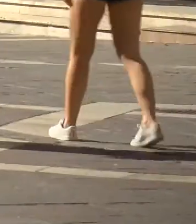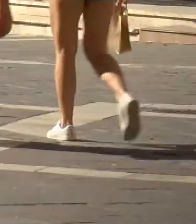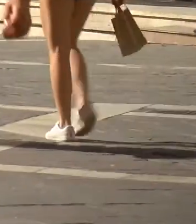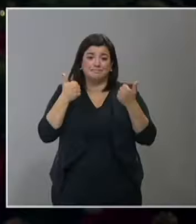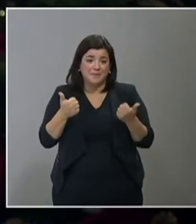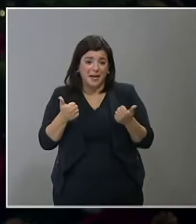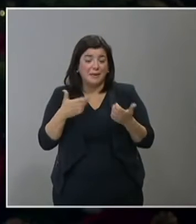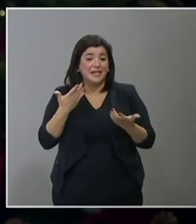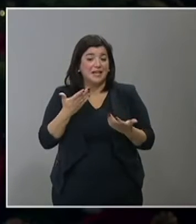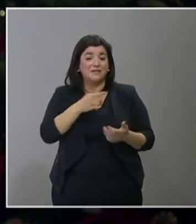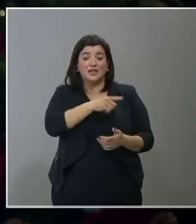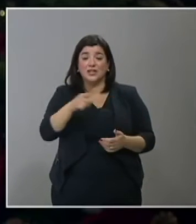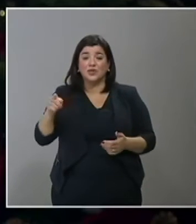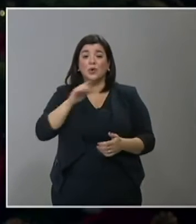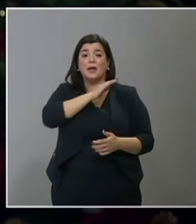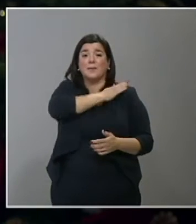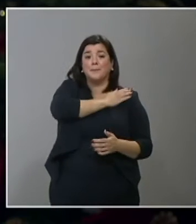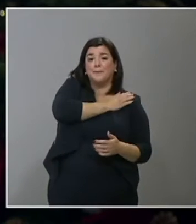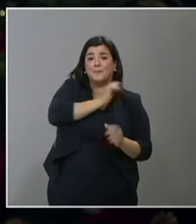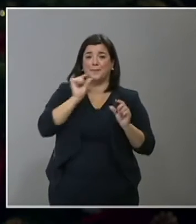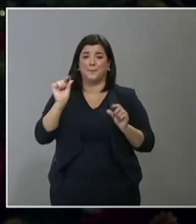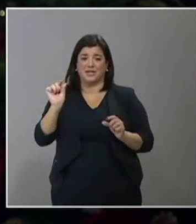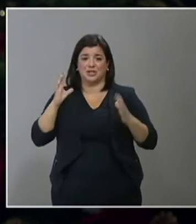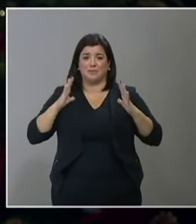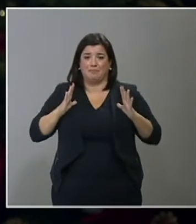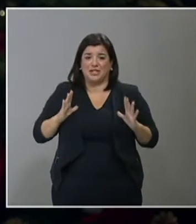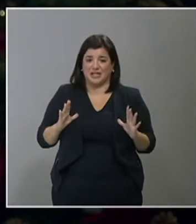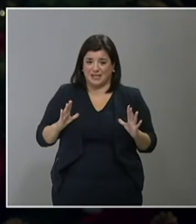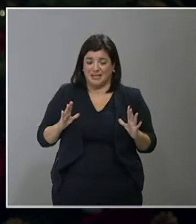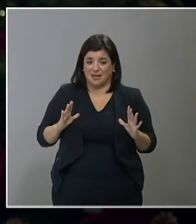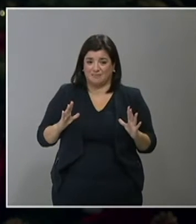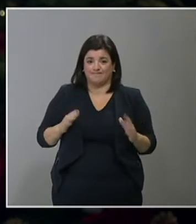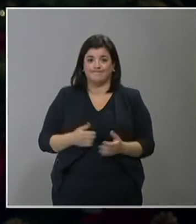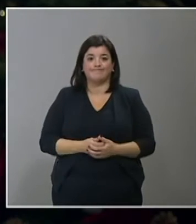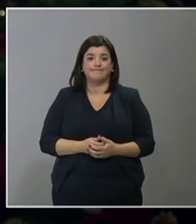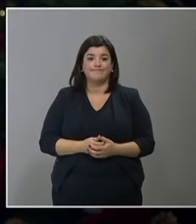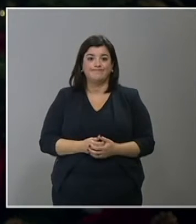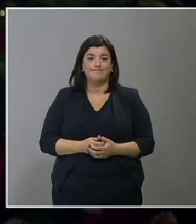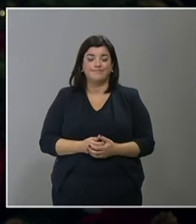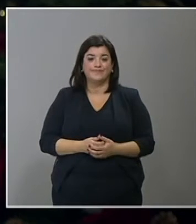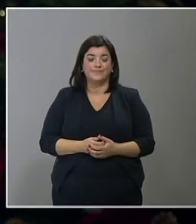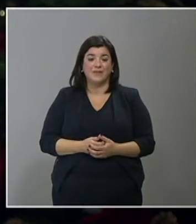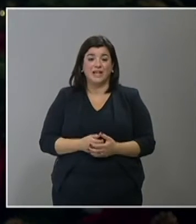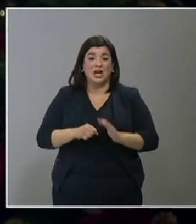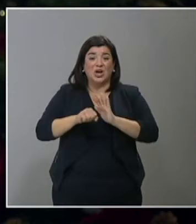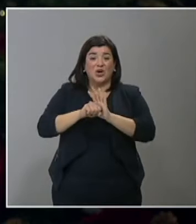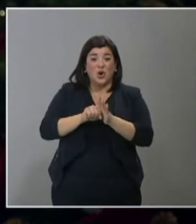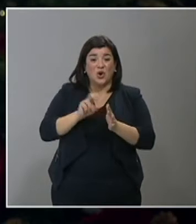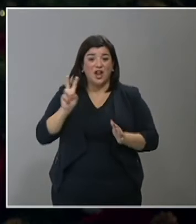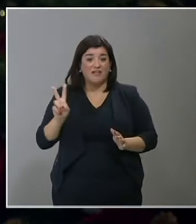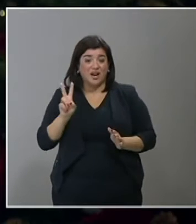jmiss tal-Istrina. Kif dejjem nisħaq, il-Mart ma jħares lejn ċuħ u ma jaqafx għax għaddejjin minn